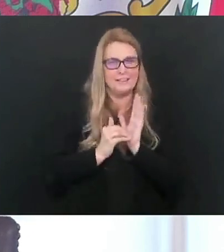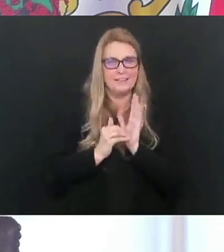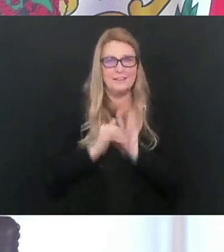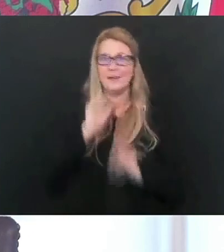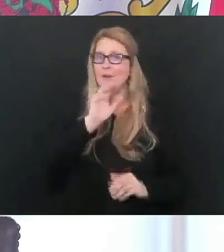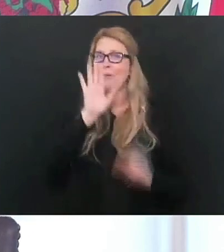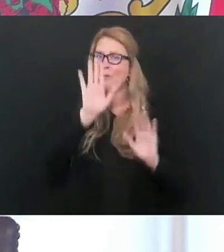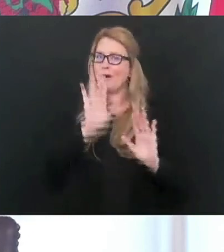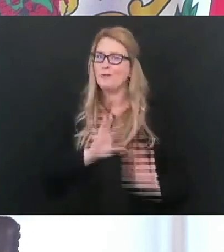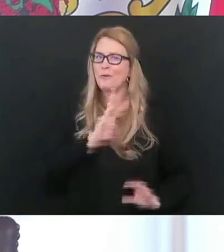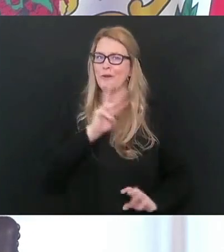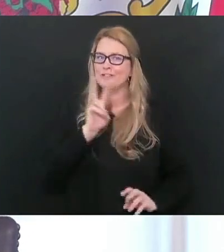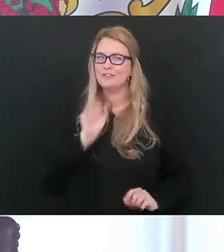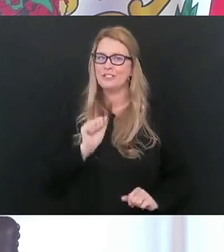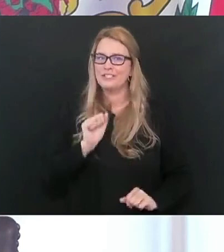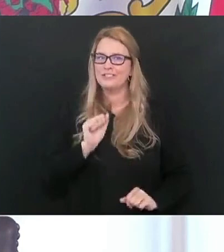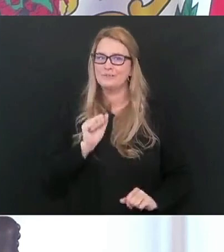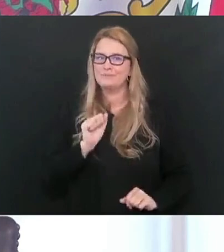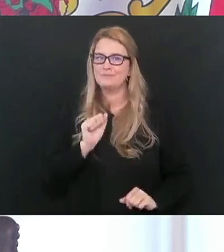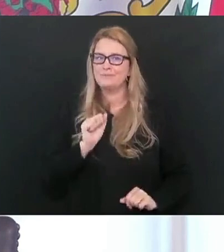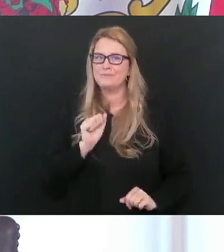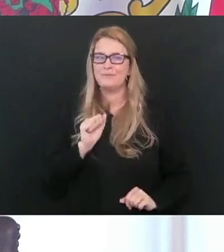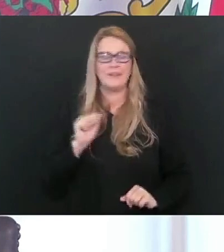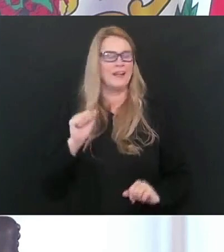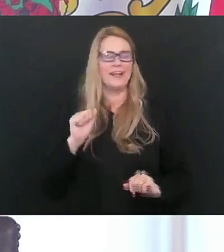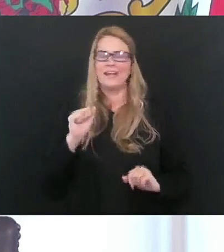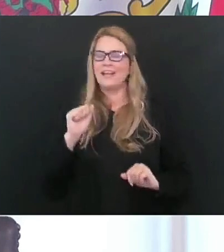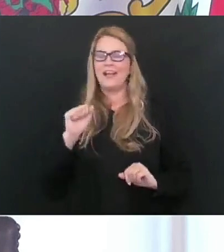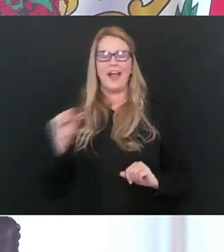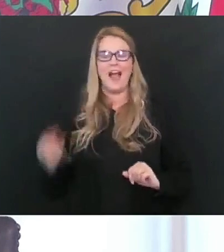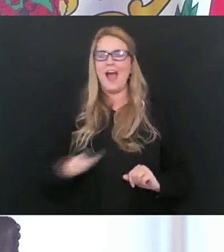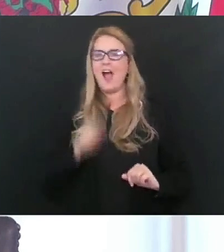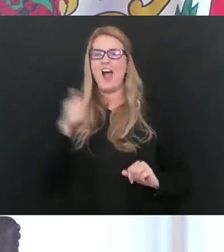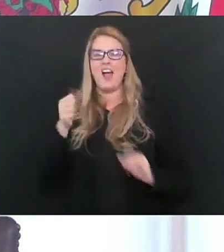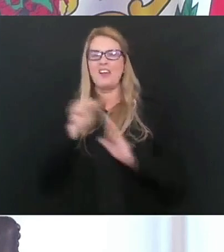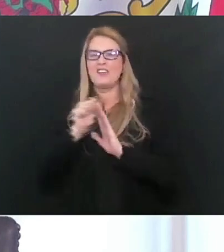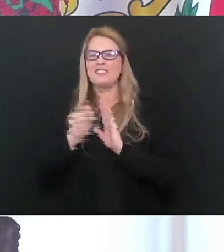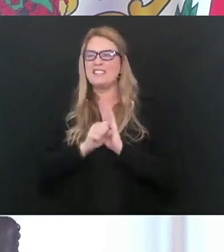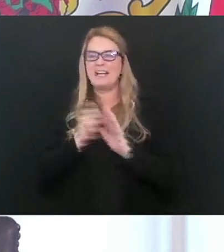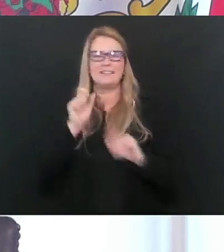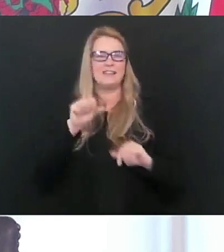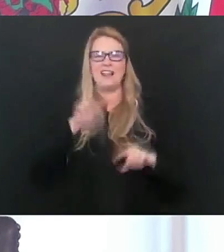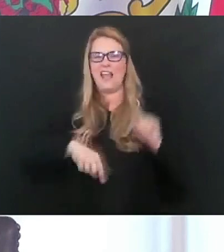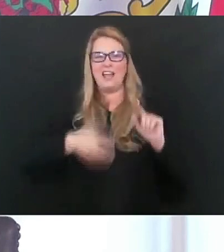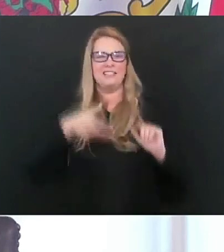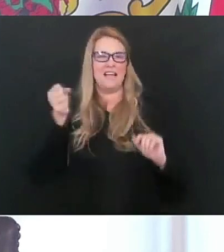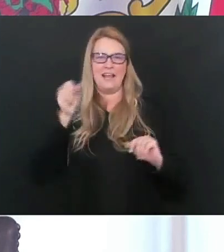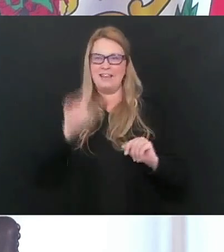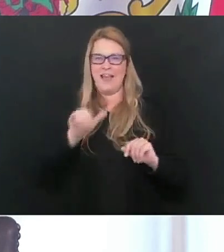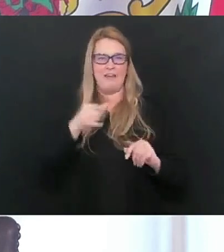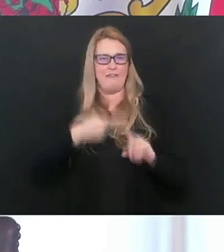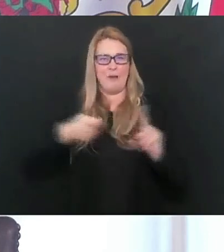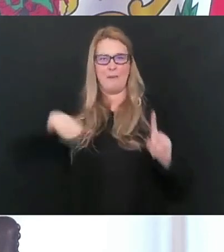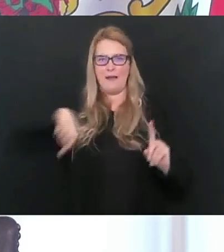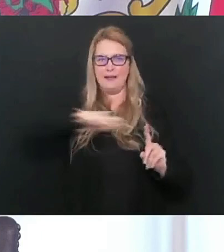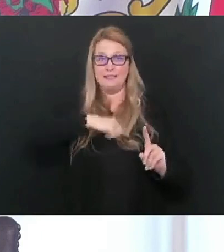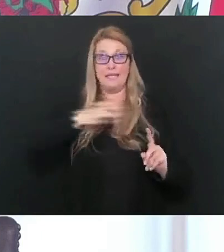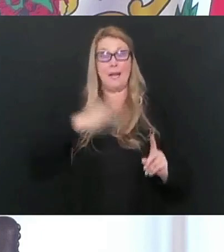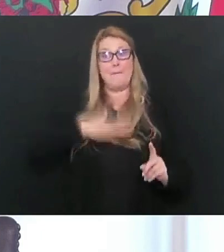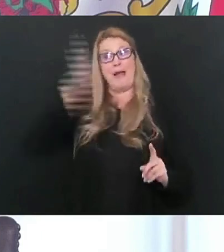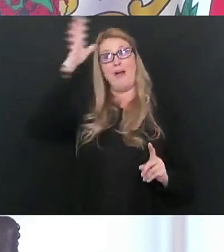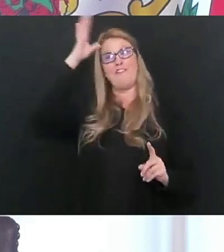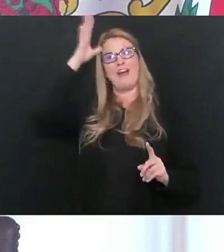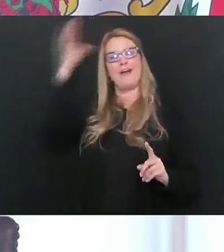West Virginians. There's nothing that anybody will ever be able to take that away from you. You know, my dad used to always